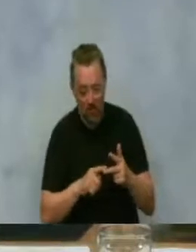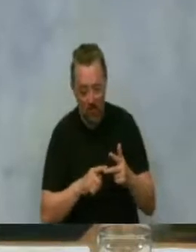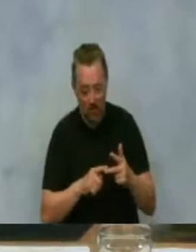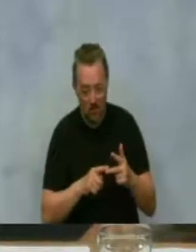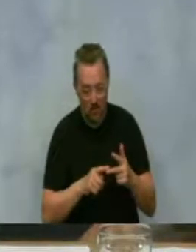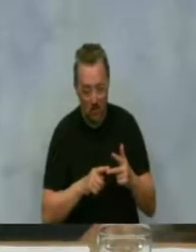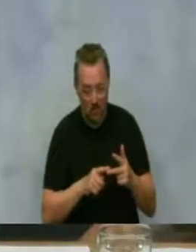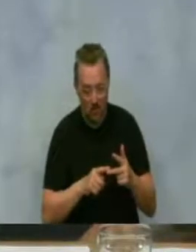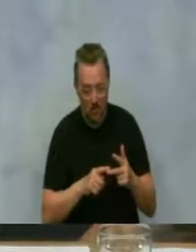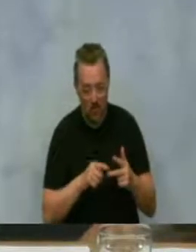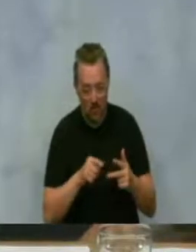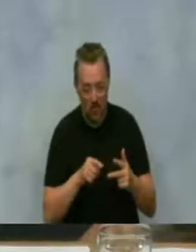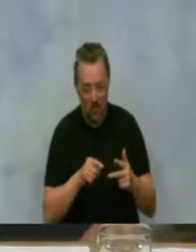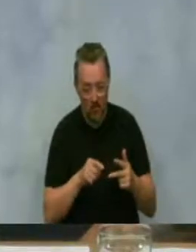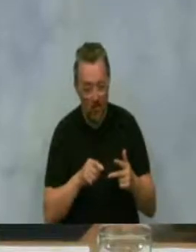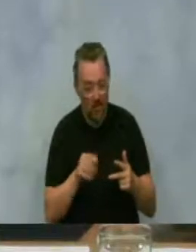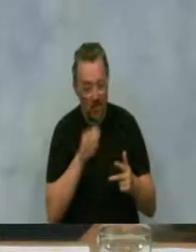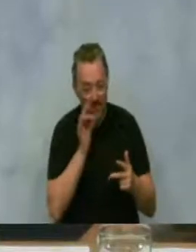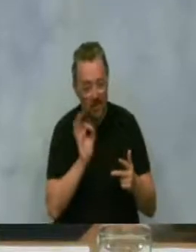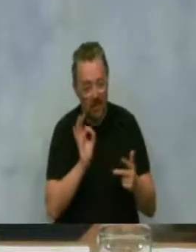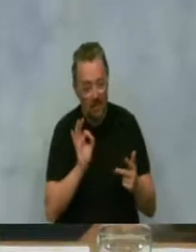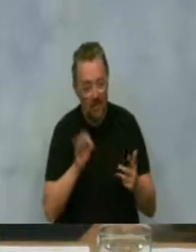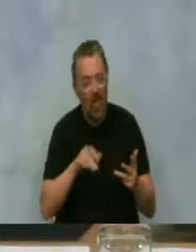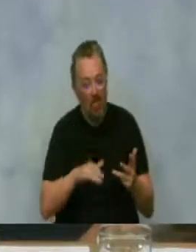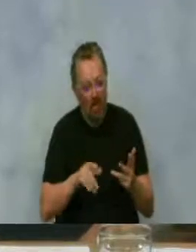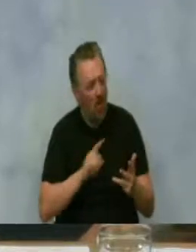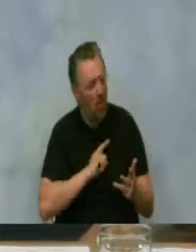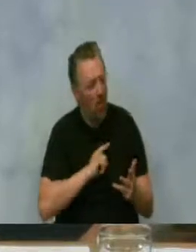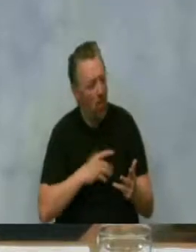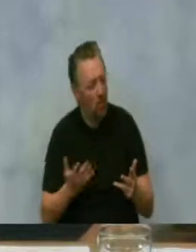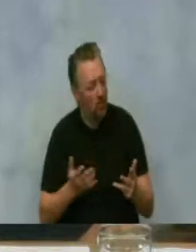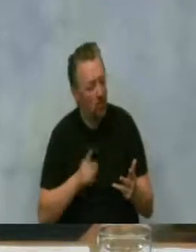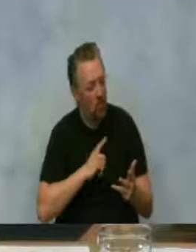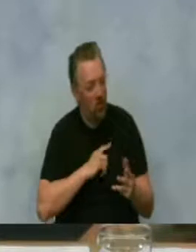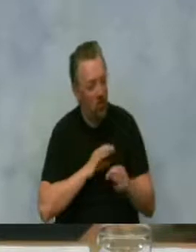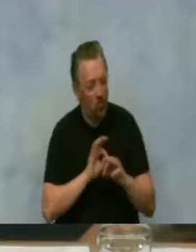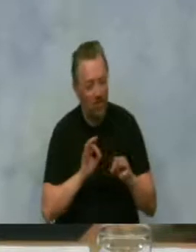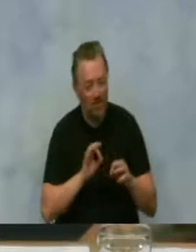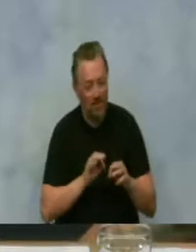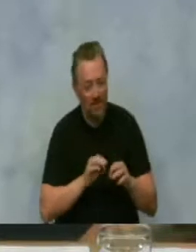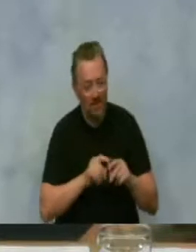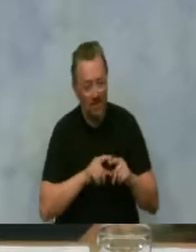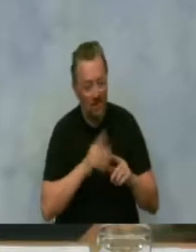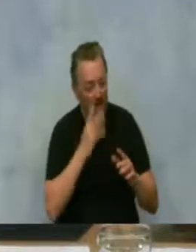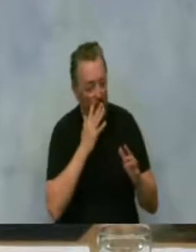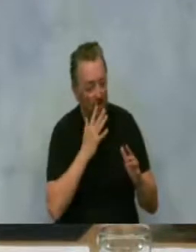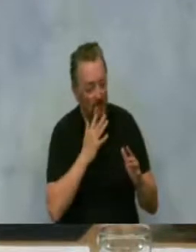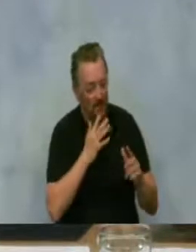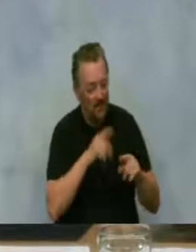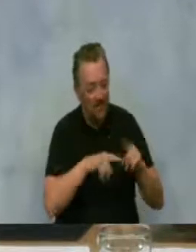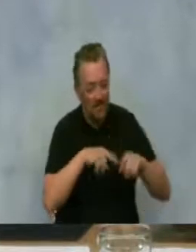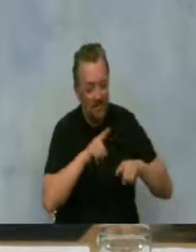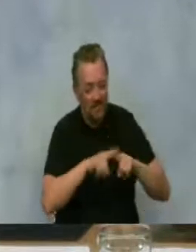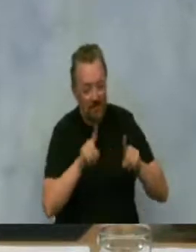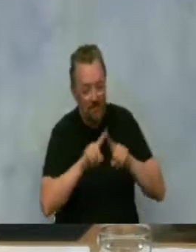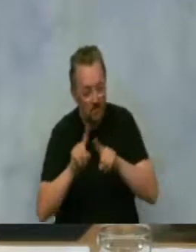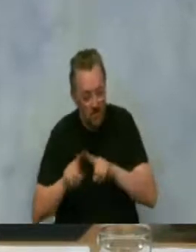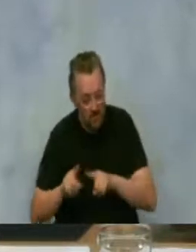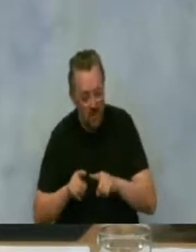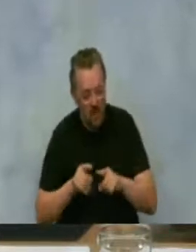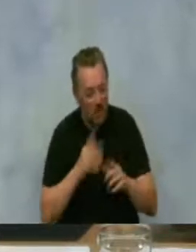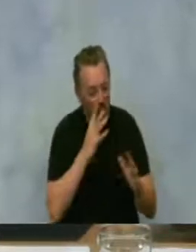is not there, and why not? And why there is no equality and diversity monitoring included in